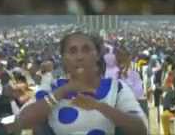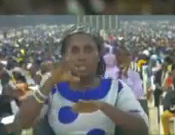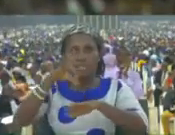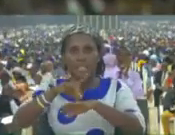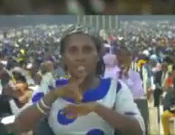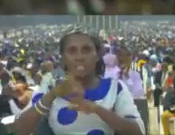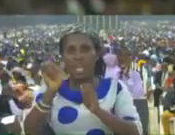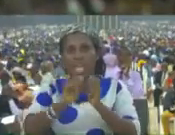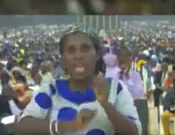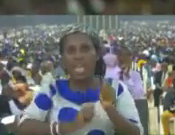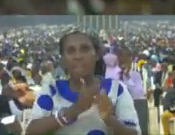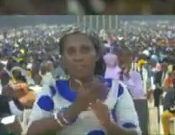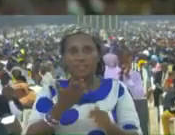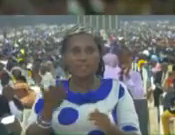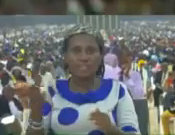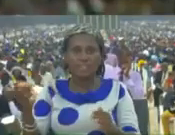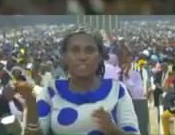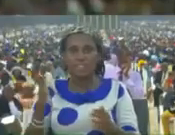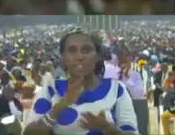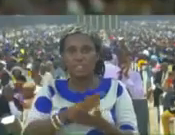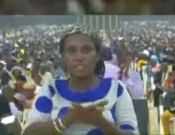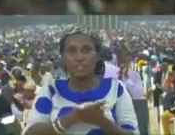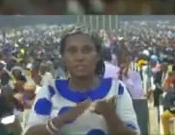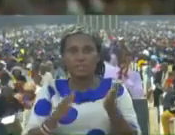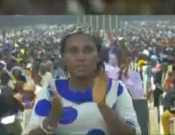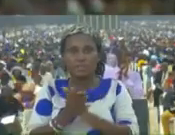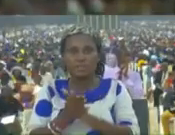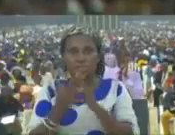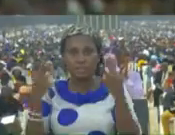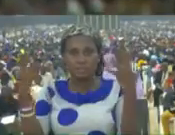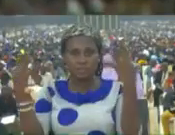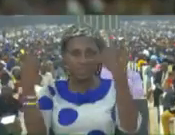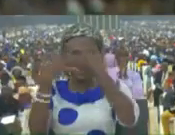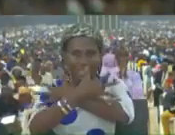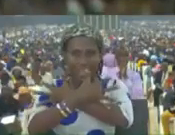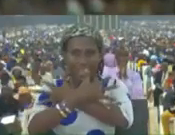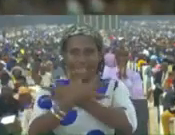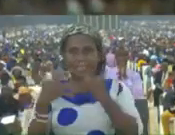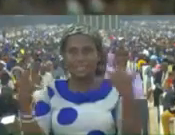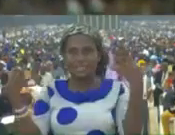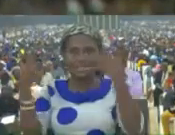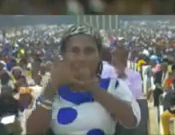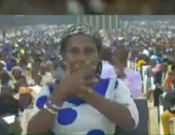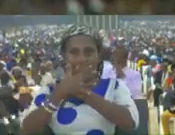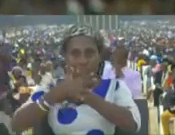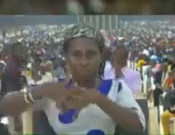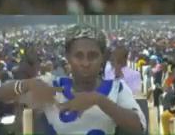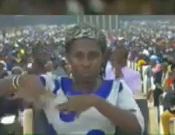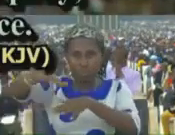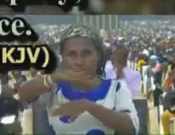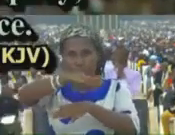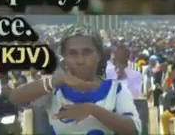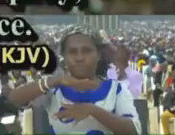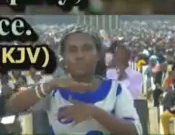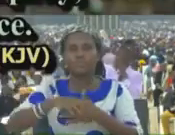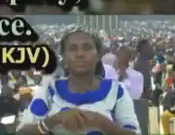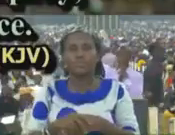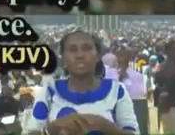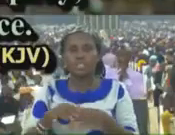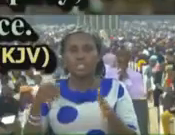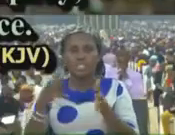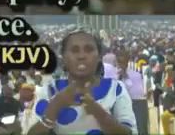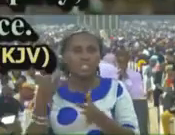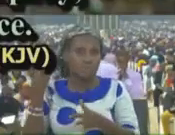everything became dark. Darkness covered the whole place. It was